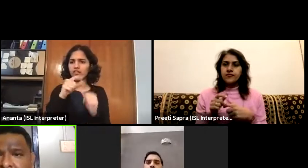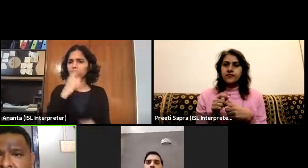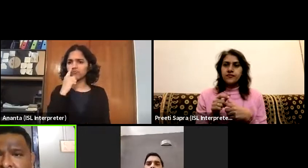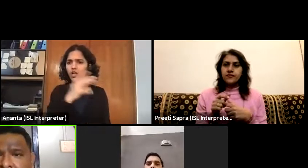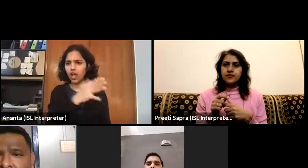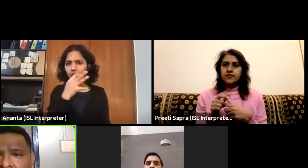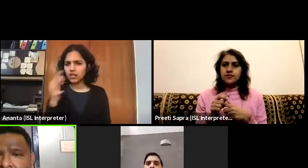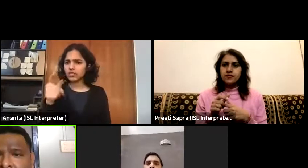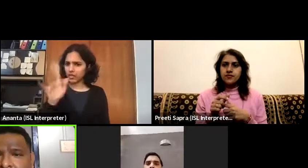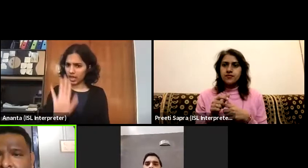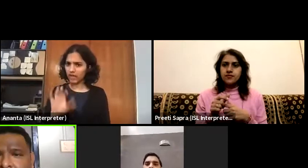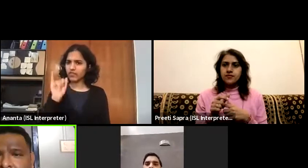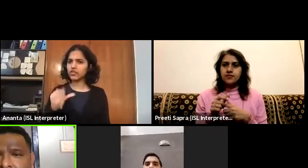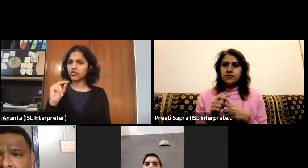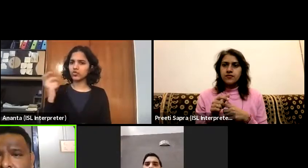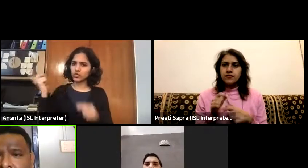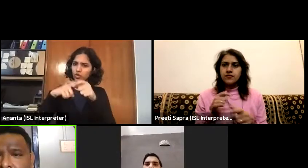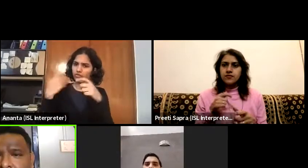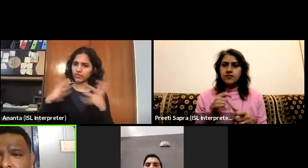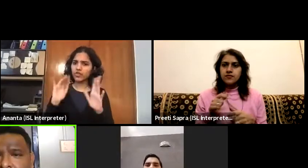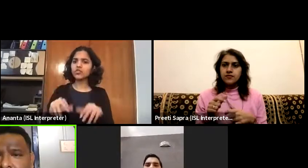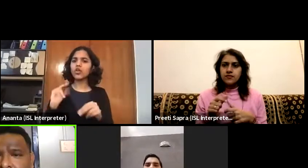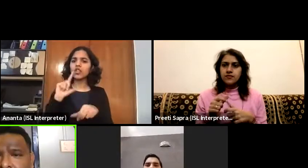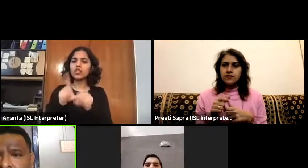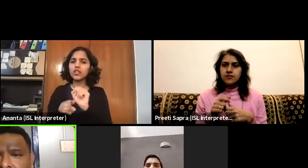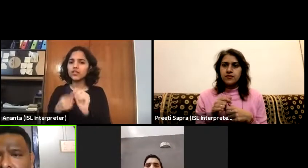has joined us?